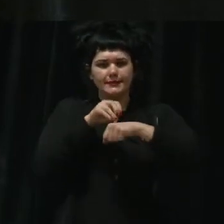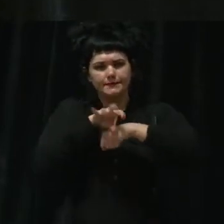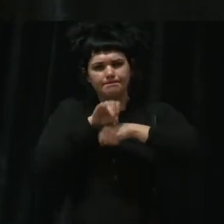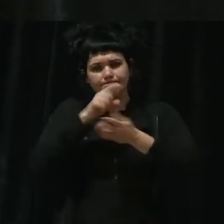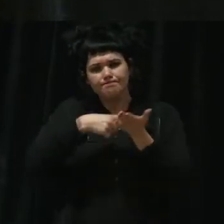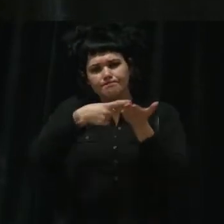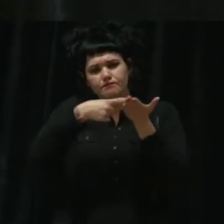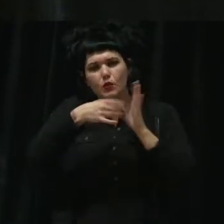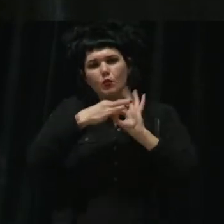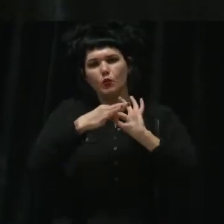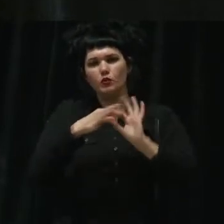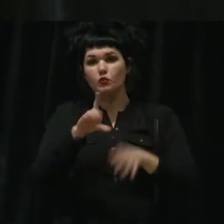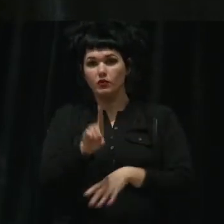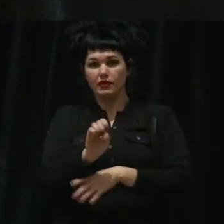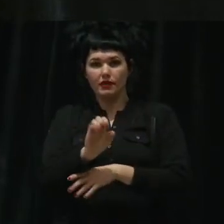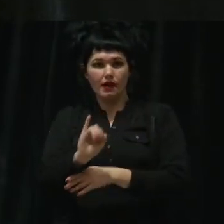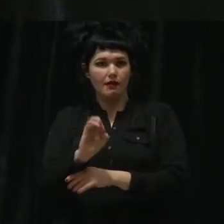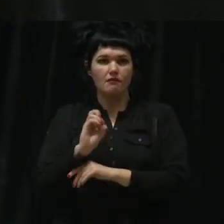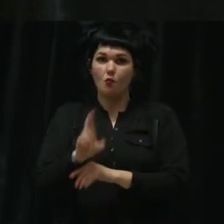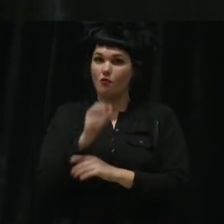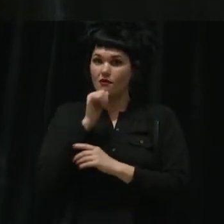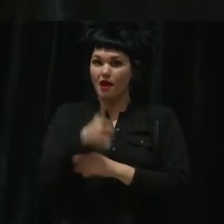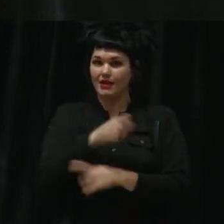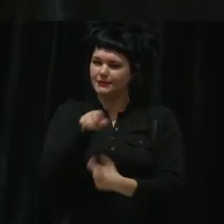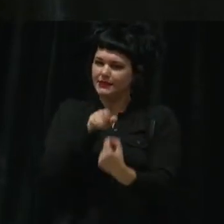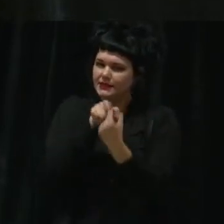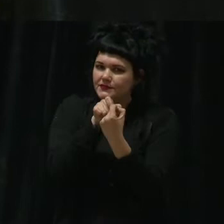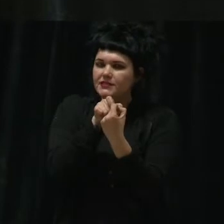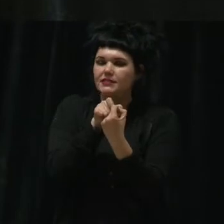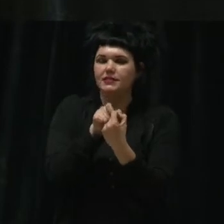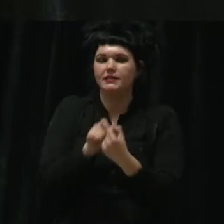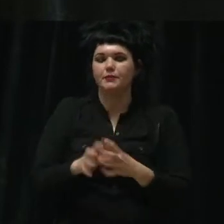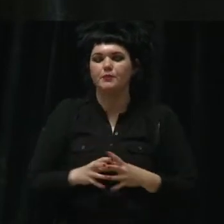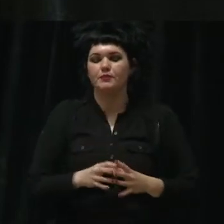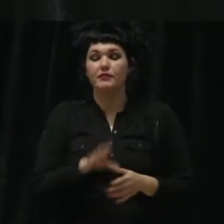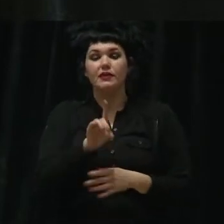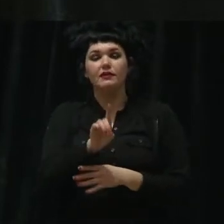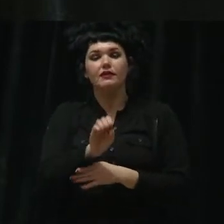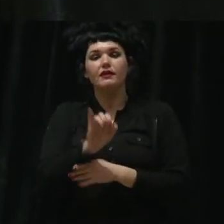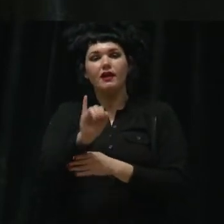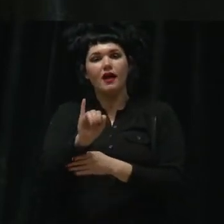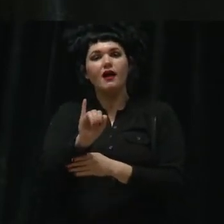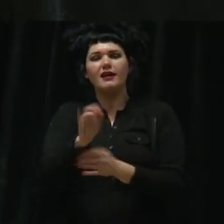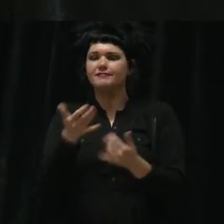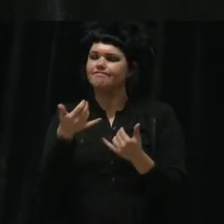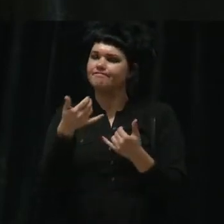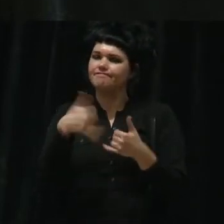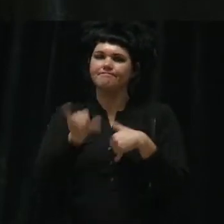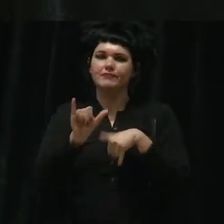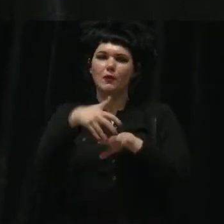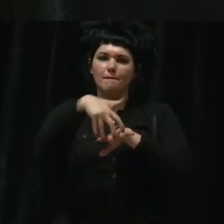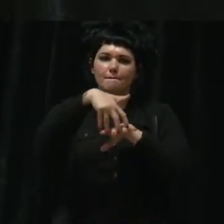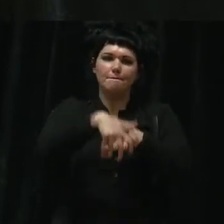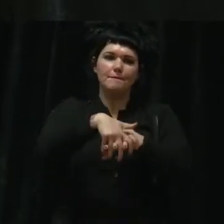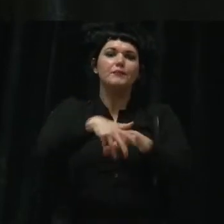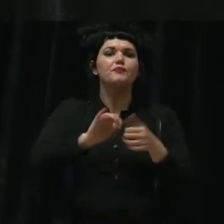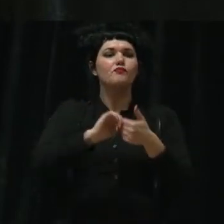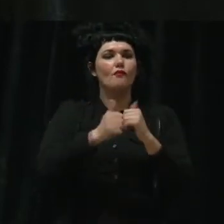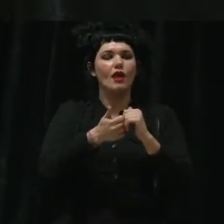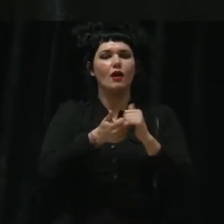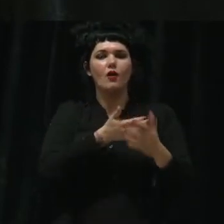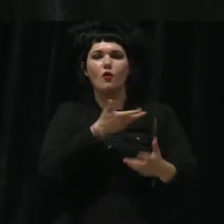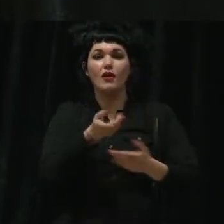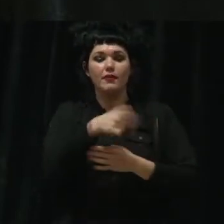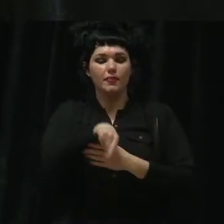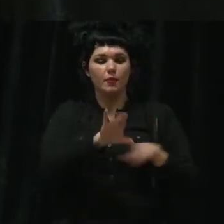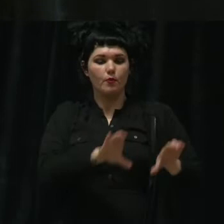the context of DEI or not specifically, DEI is embedded in the way in which